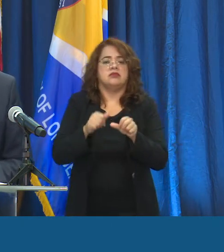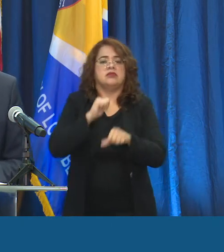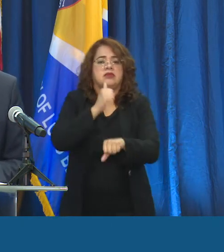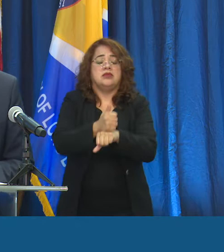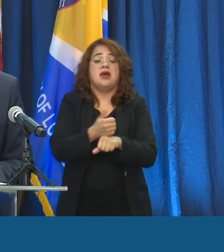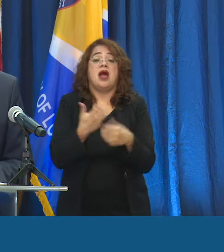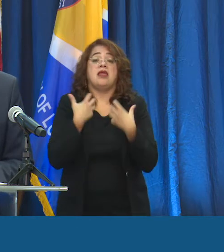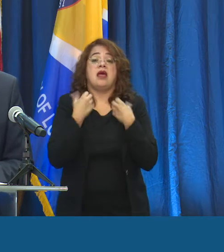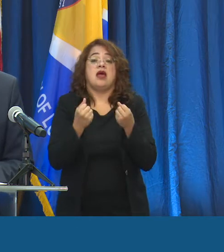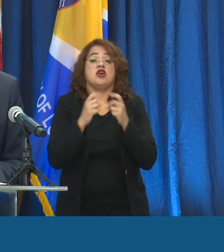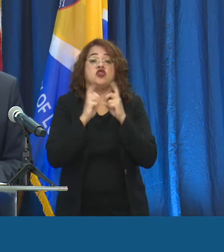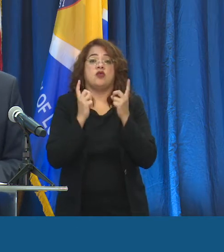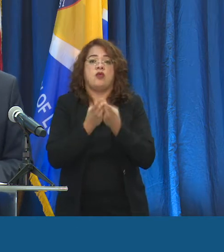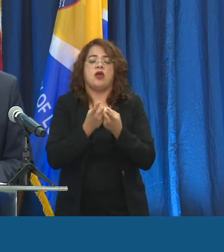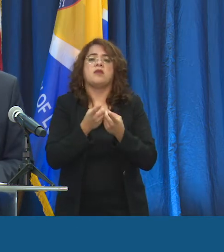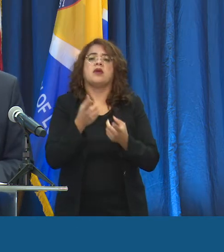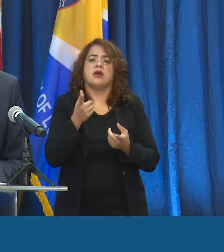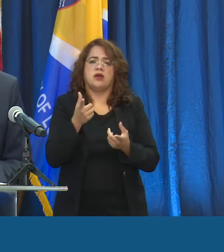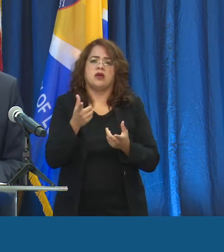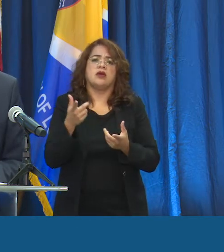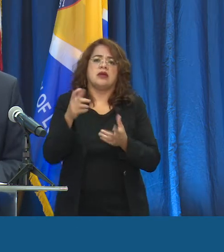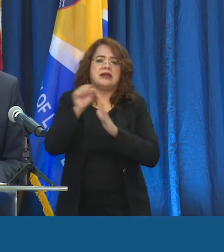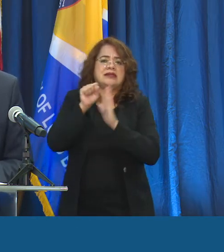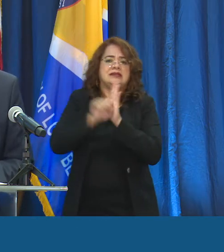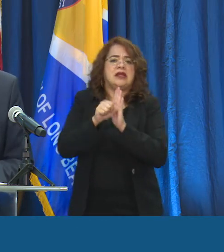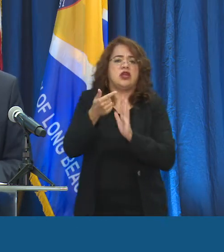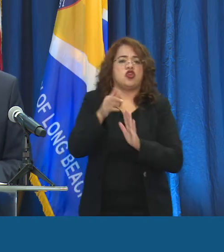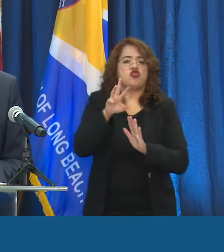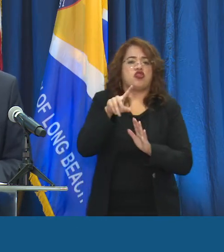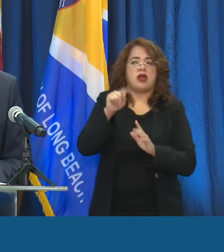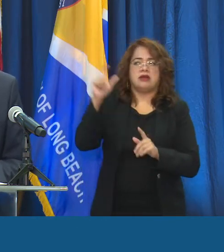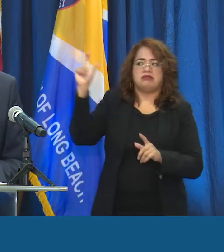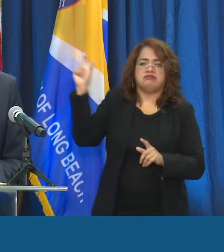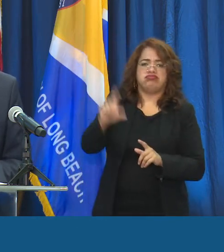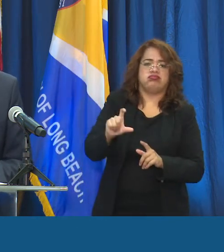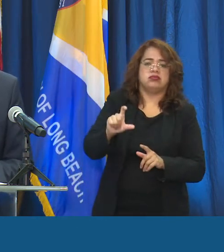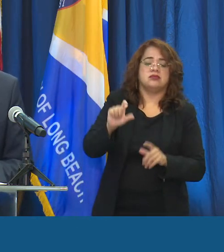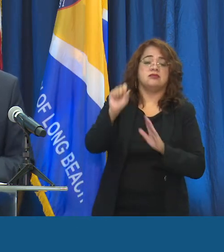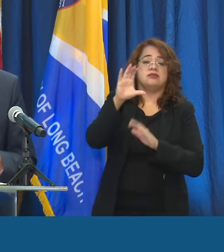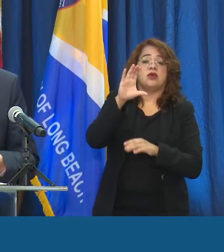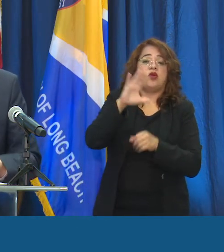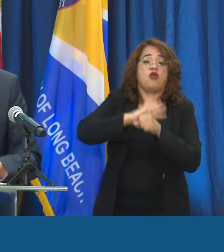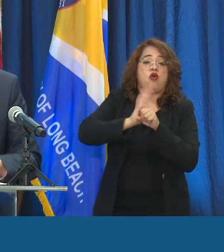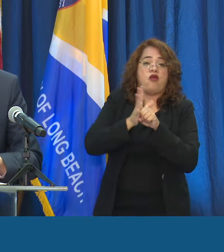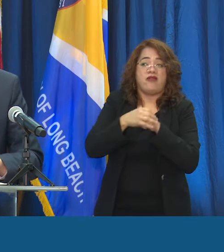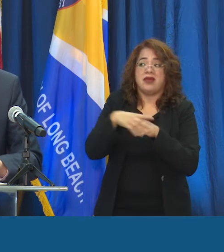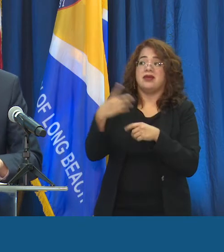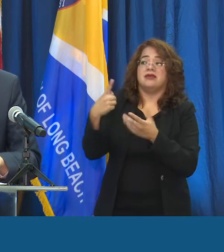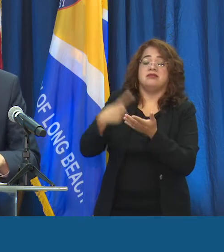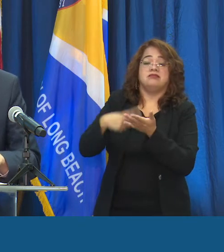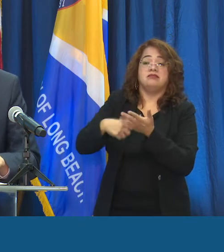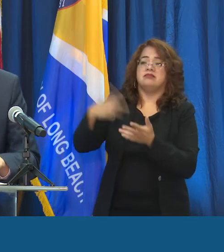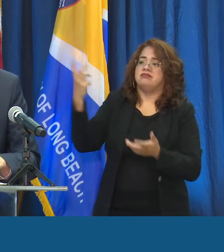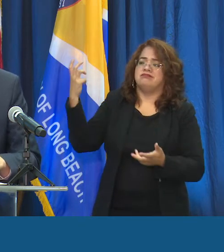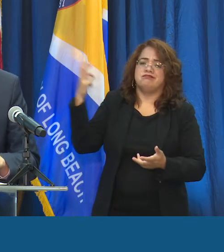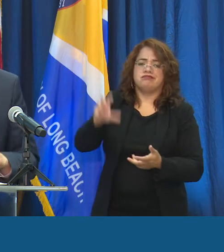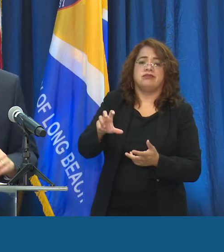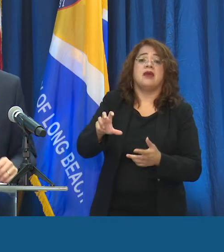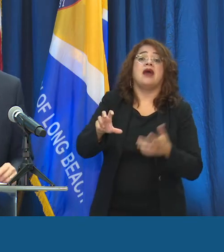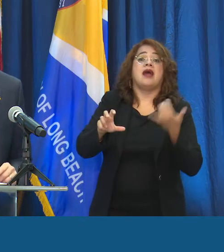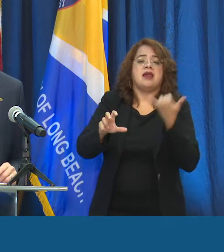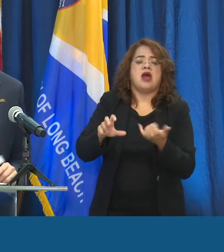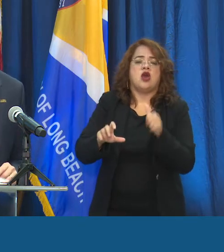seeing a huge influx in dollars from both state grants, COVID, and others, and so we're investing in 10 new